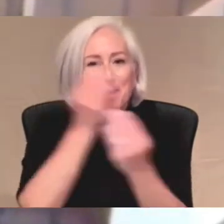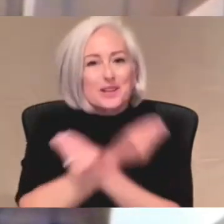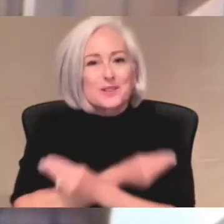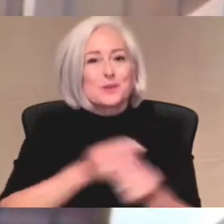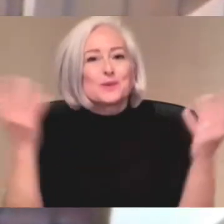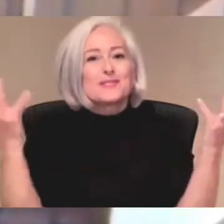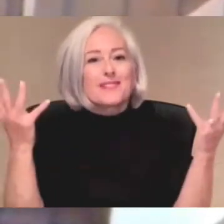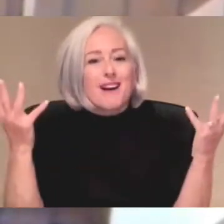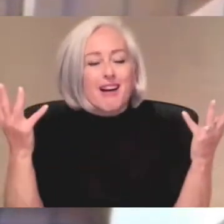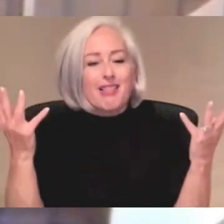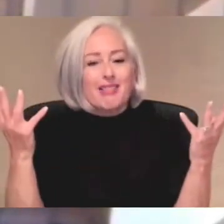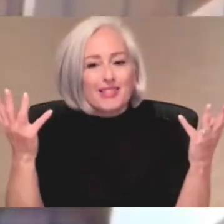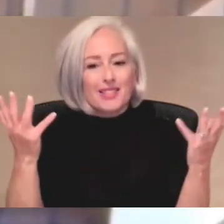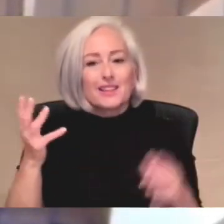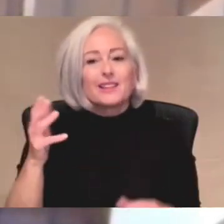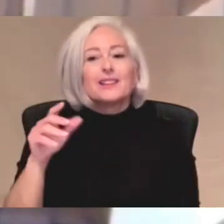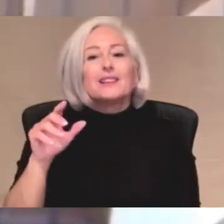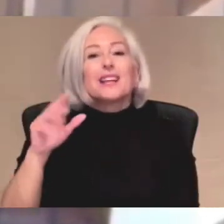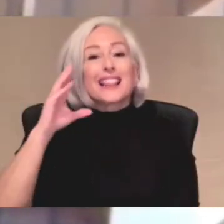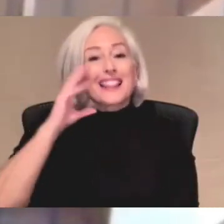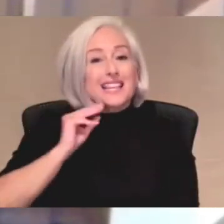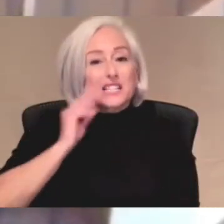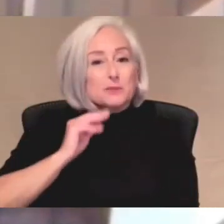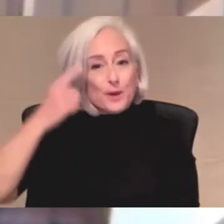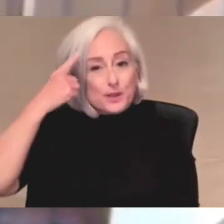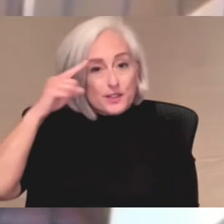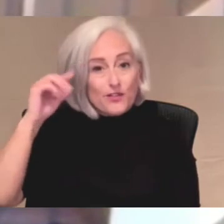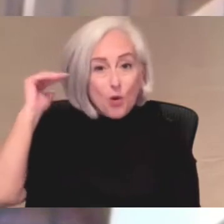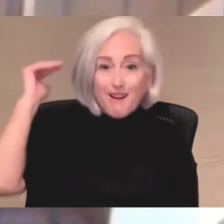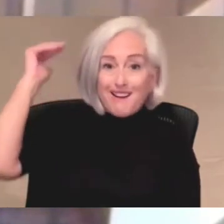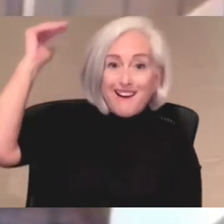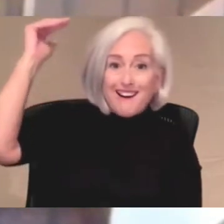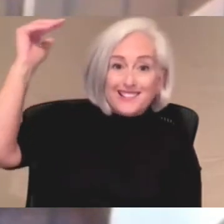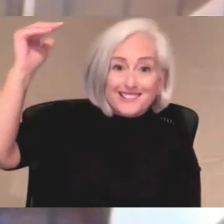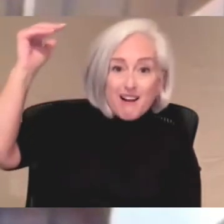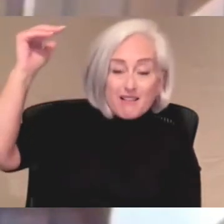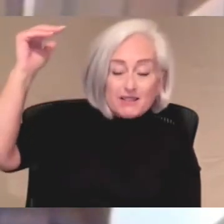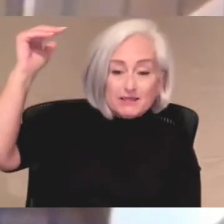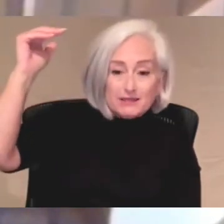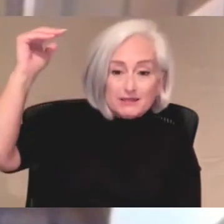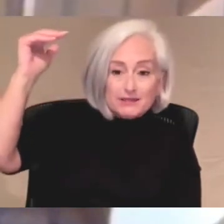the experience for an adult is very